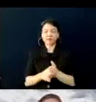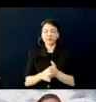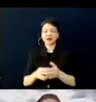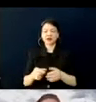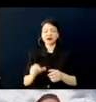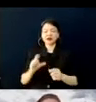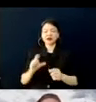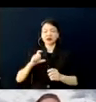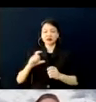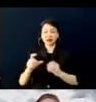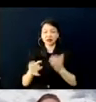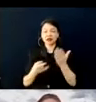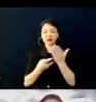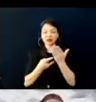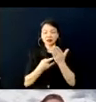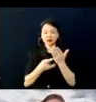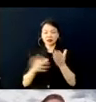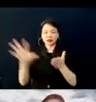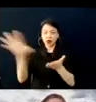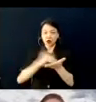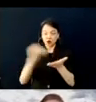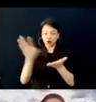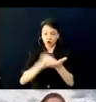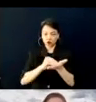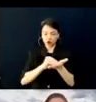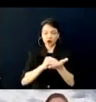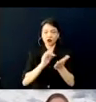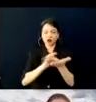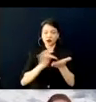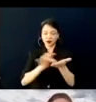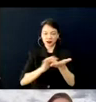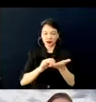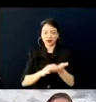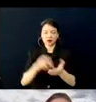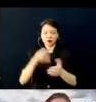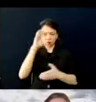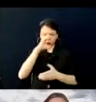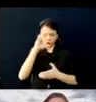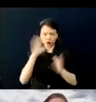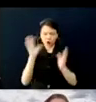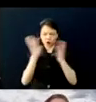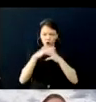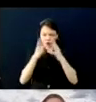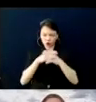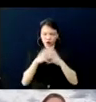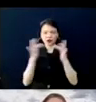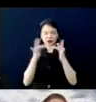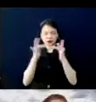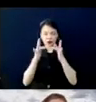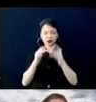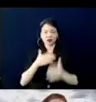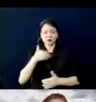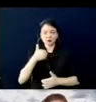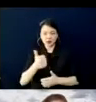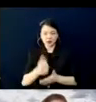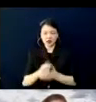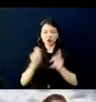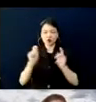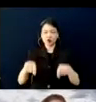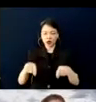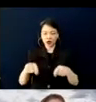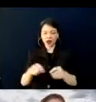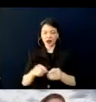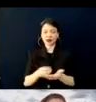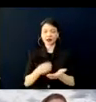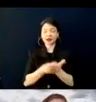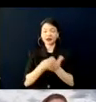app or surf the internet. You know, this is a person who should be able to engage with e-money if they, you know, kind of want to and have the